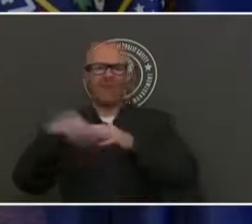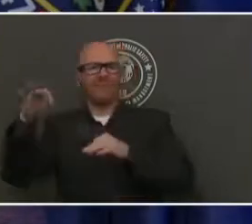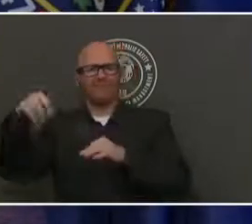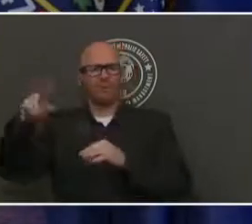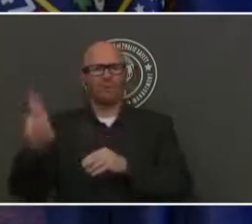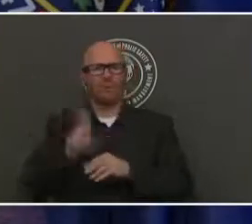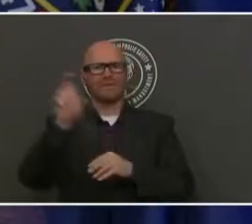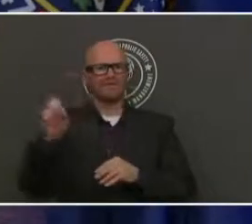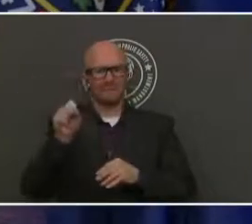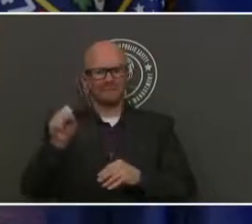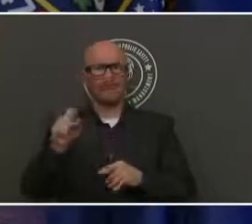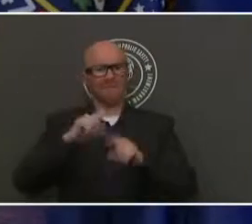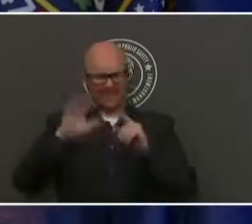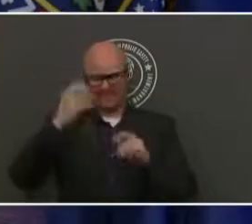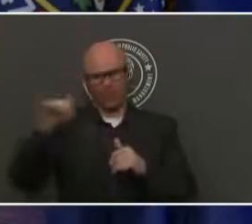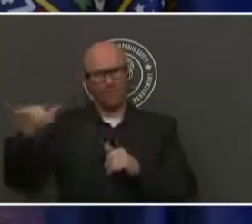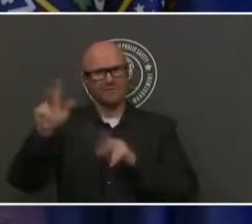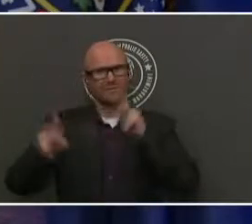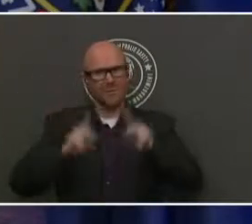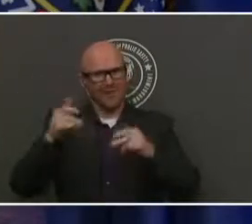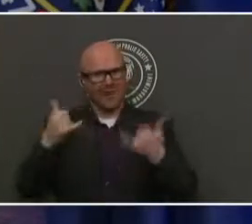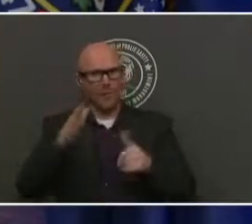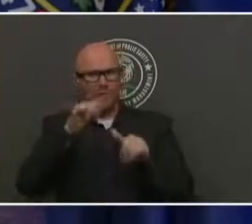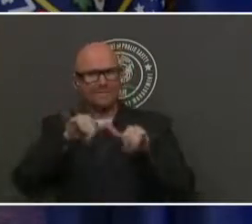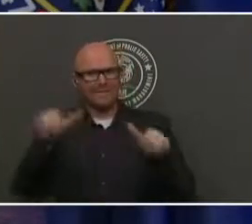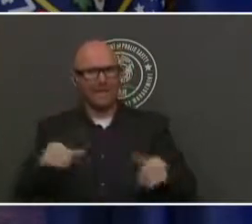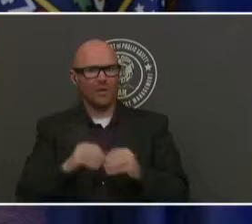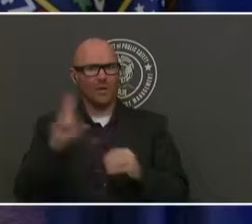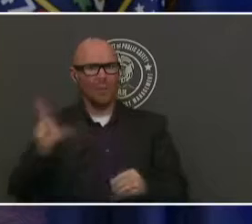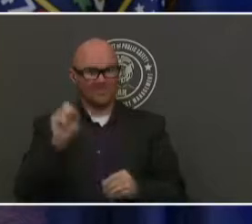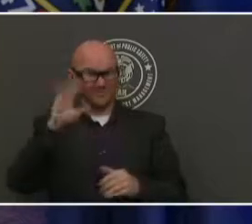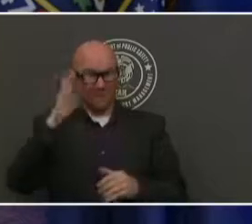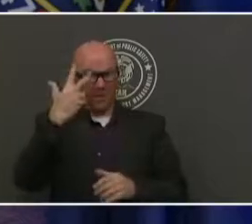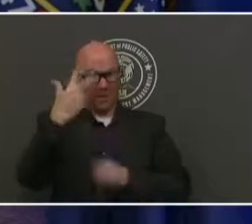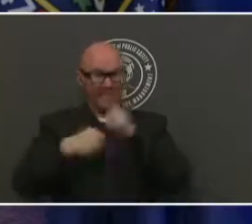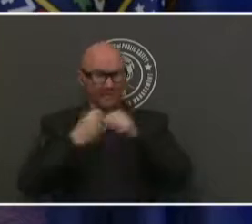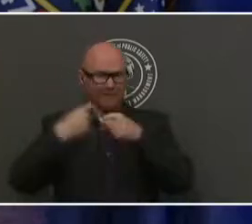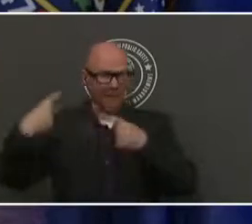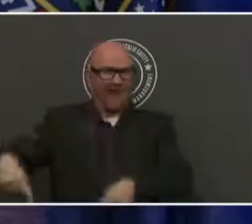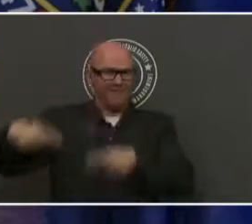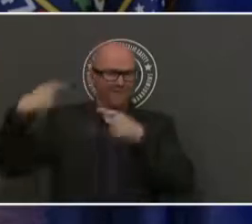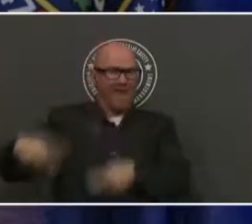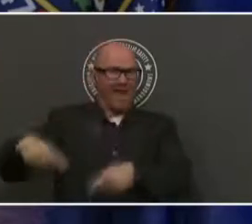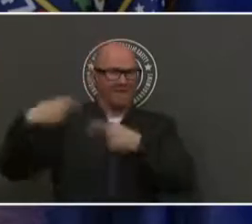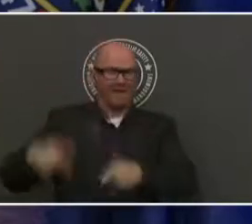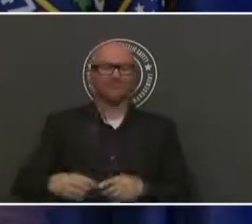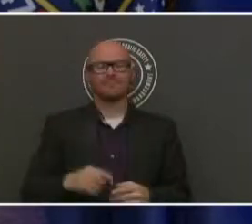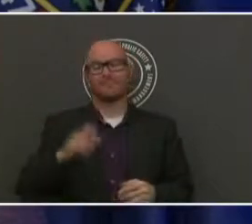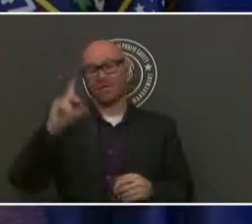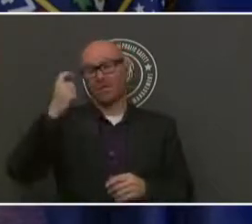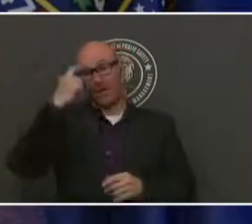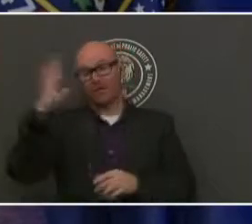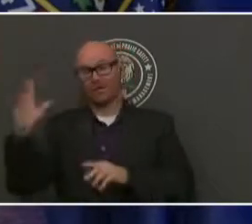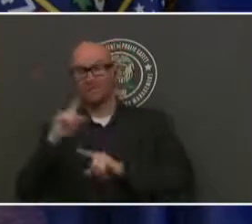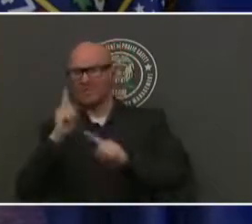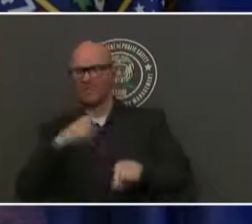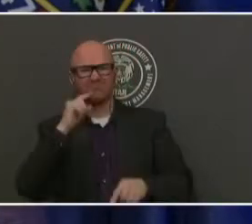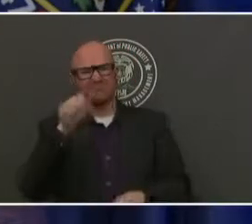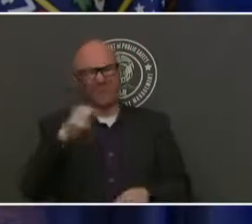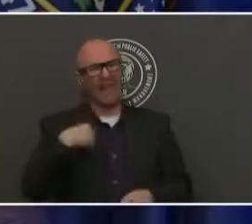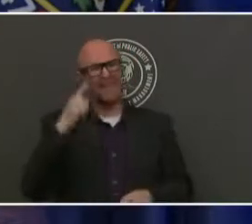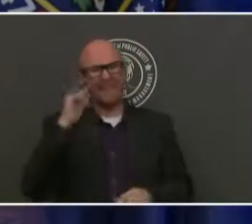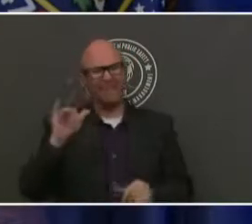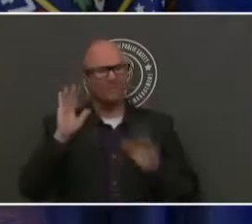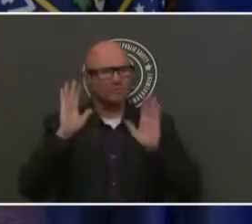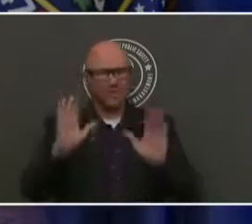state that cares deeply about people who have been subject to just horrific